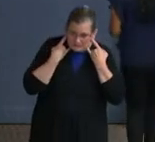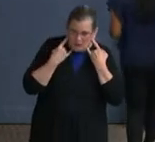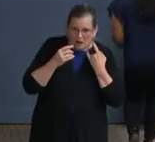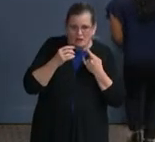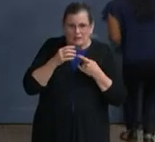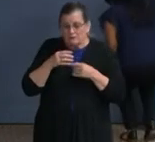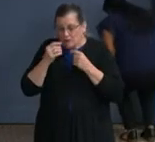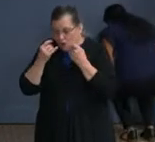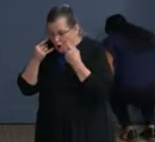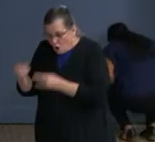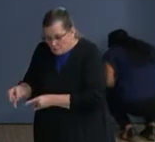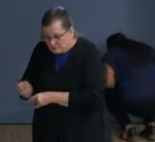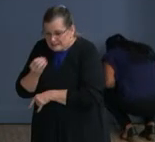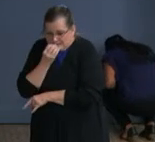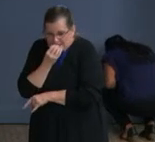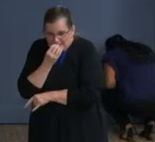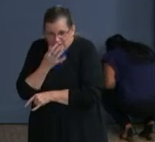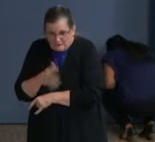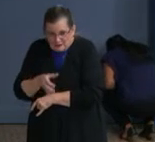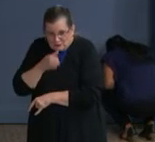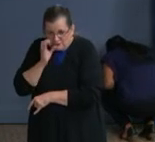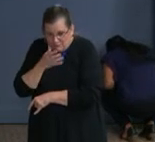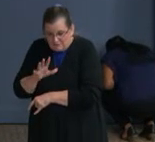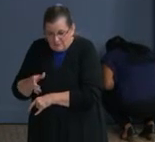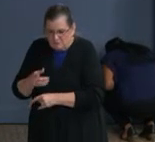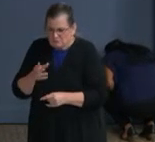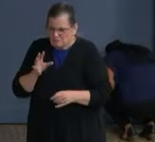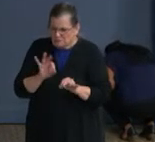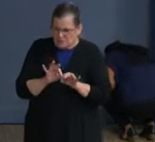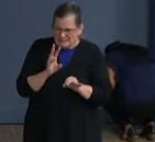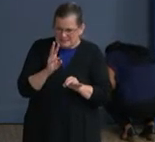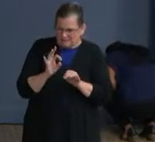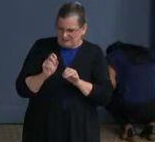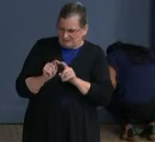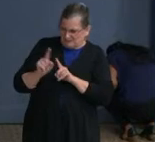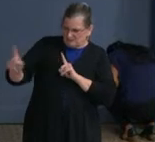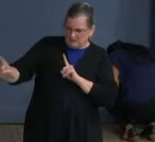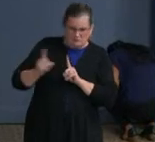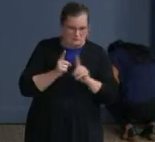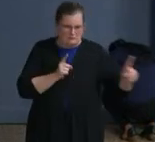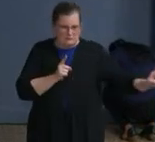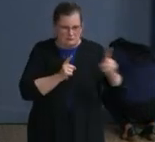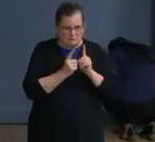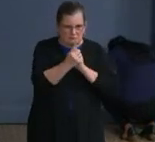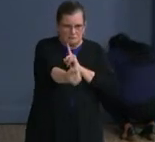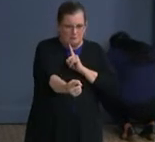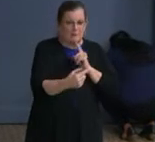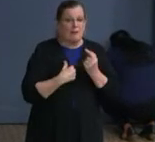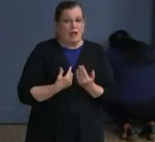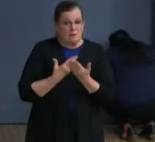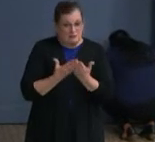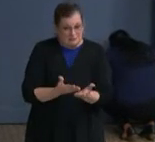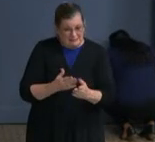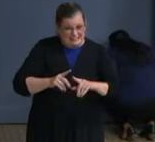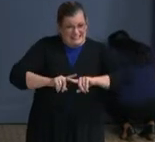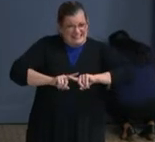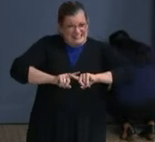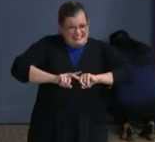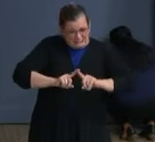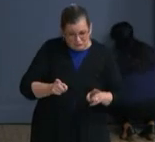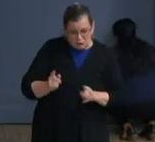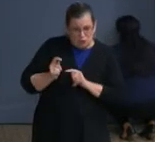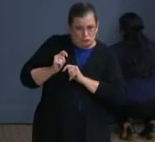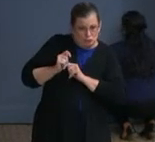drink, remain 6 feet apart. Do things differently. We recommend create different traditions.